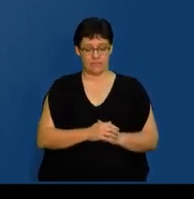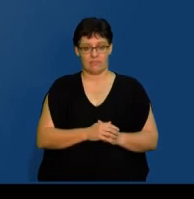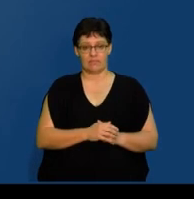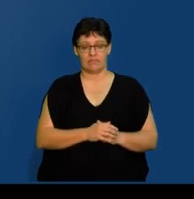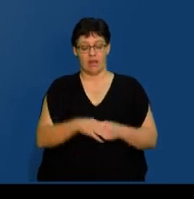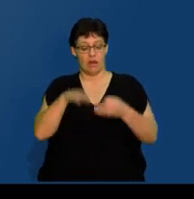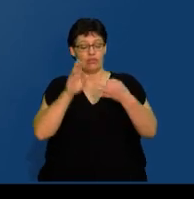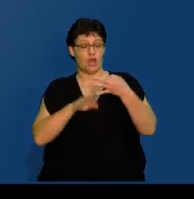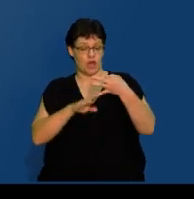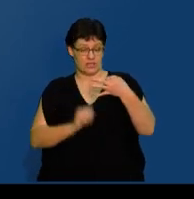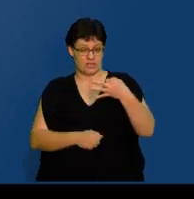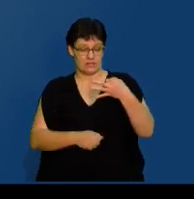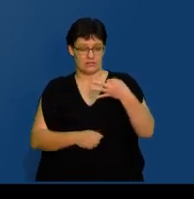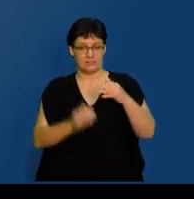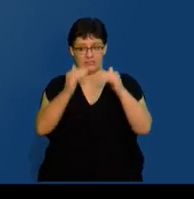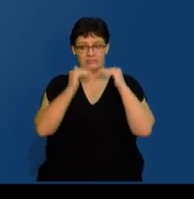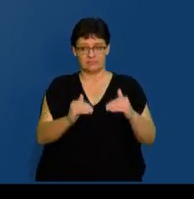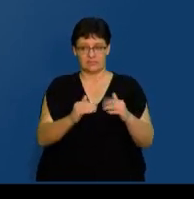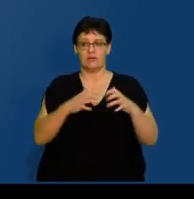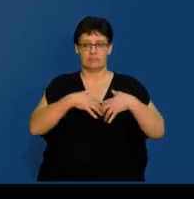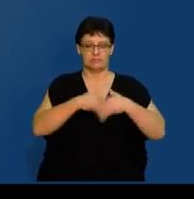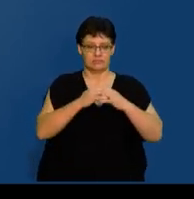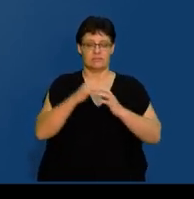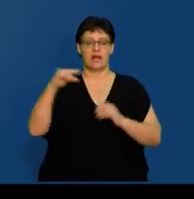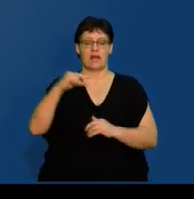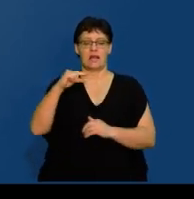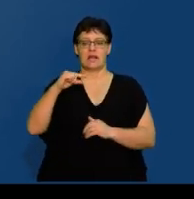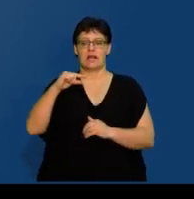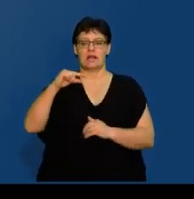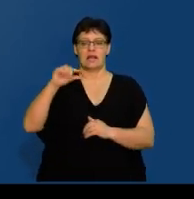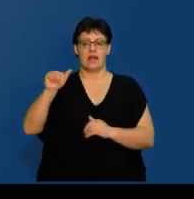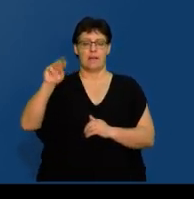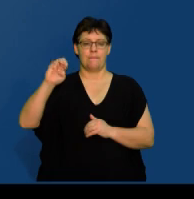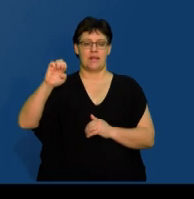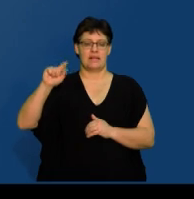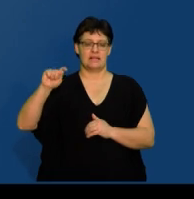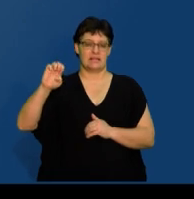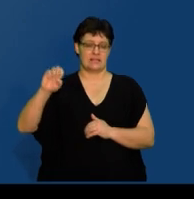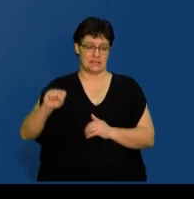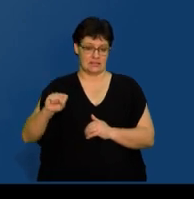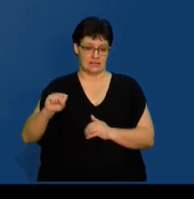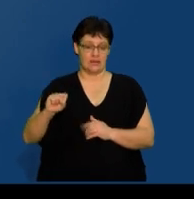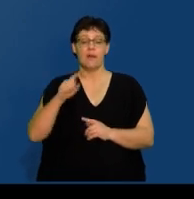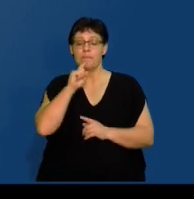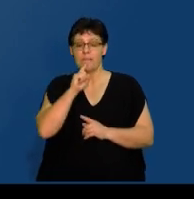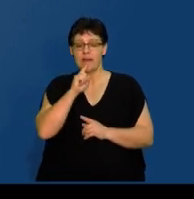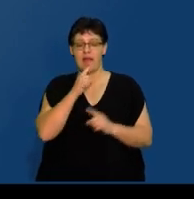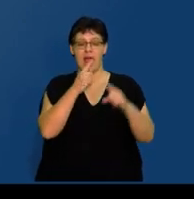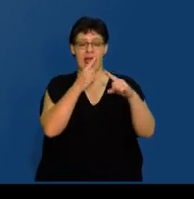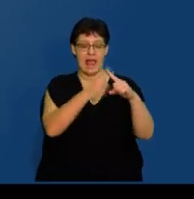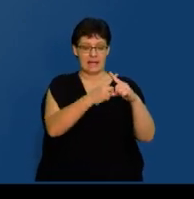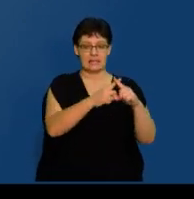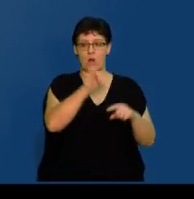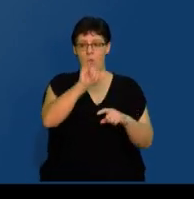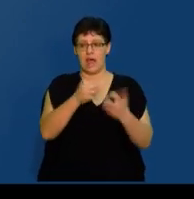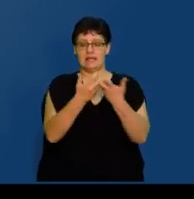step, we've got to show the formation of gametes, and this is where we separate out the X and the